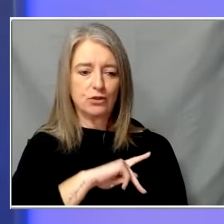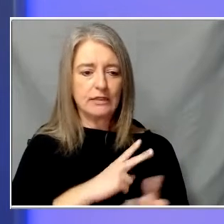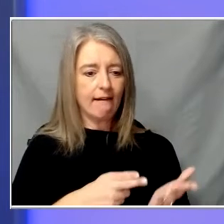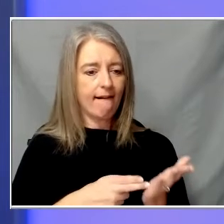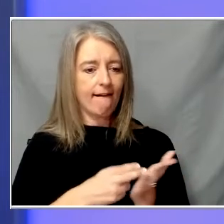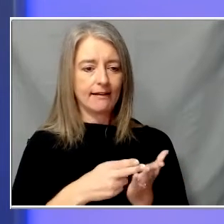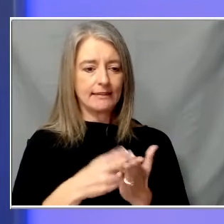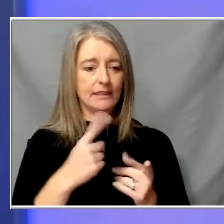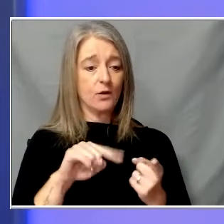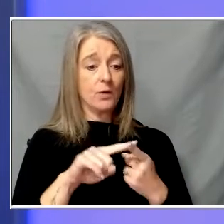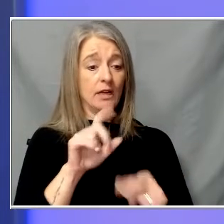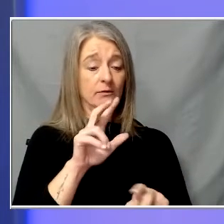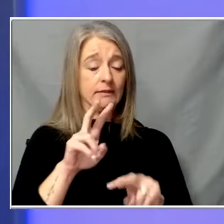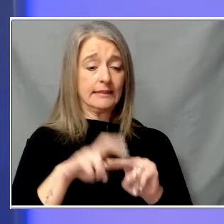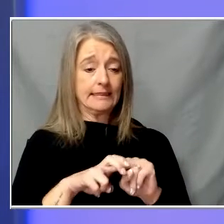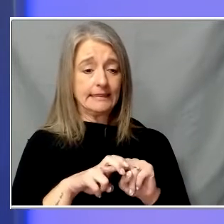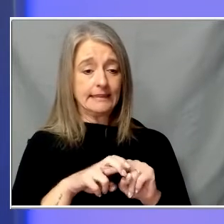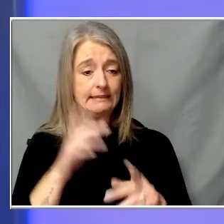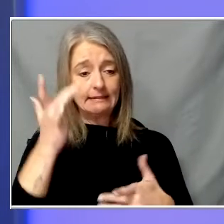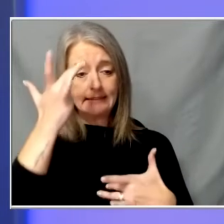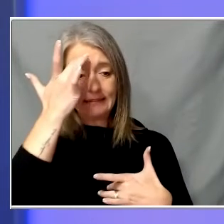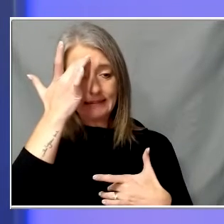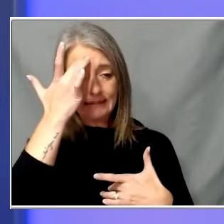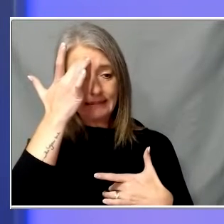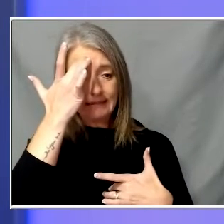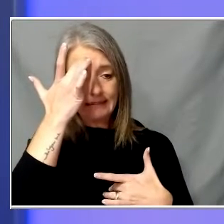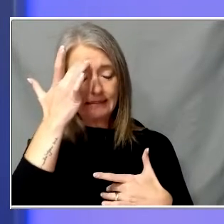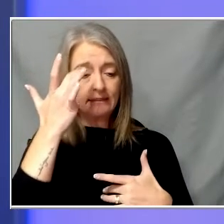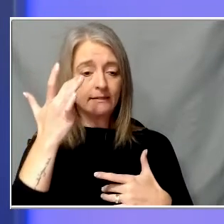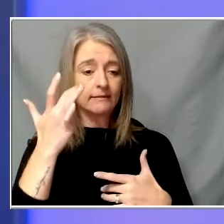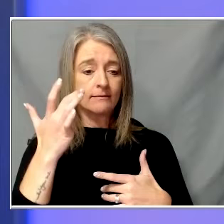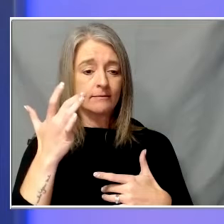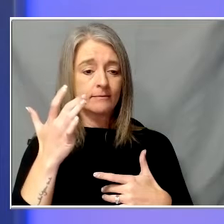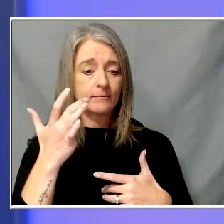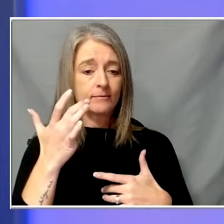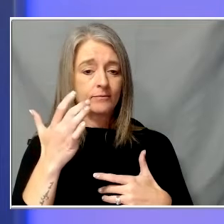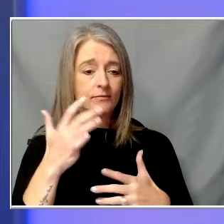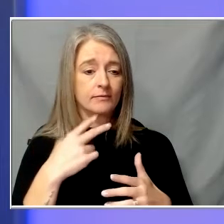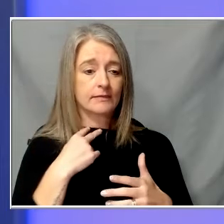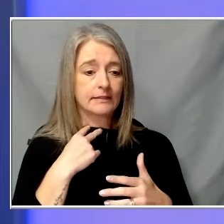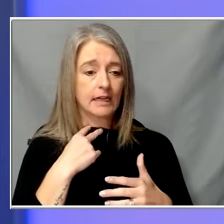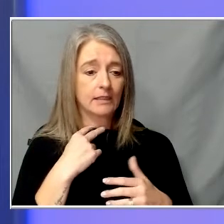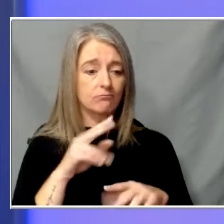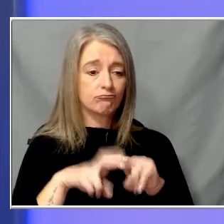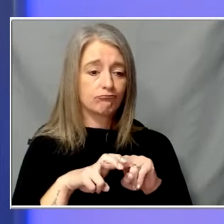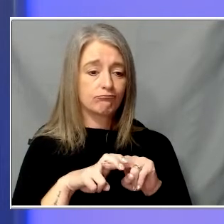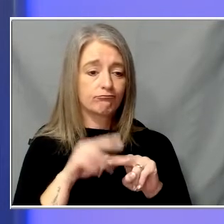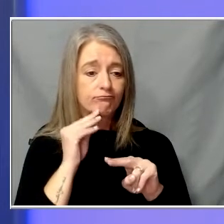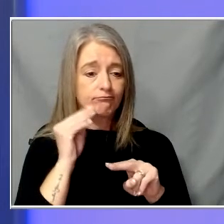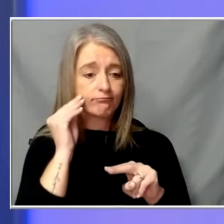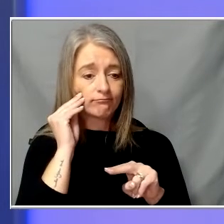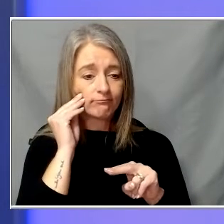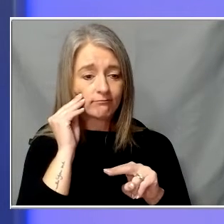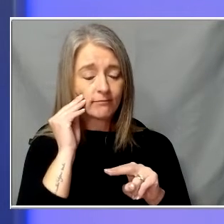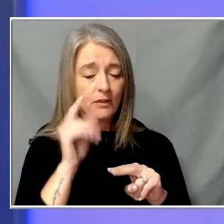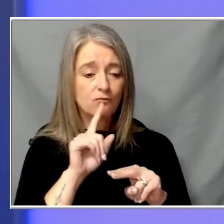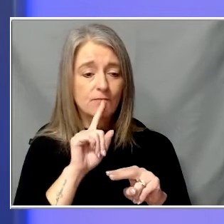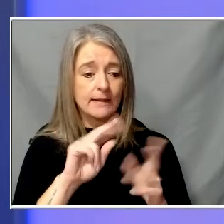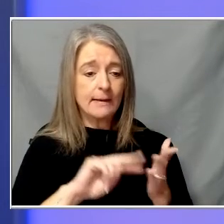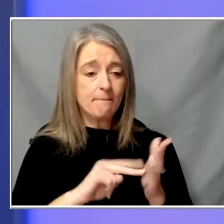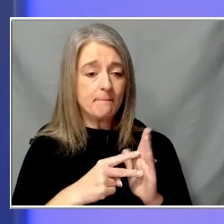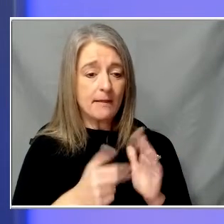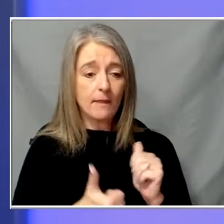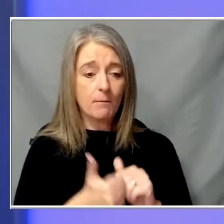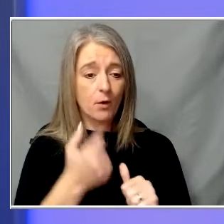was sitting there sick and in a, just bound to a chair at home, the things that meant the most to me